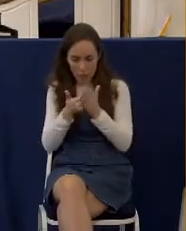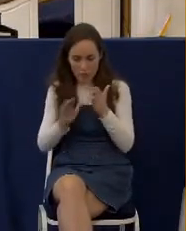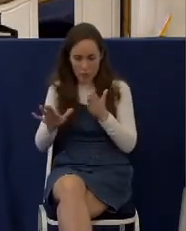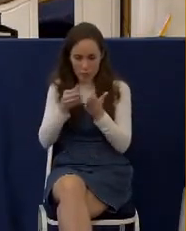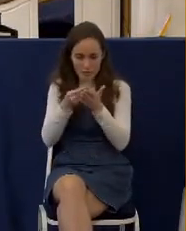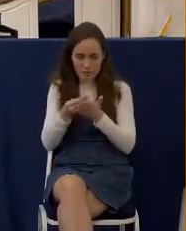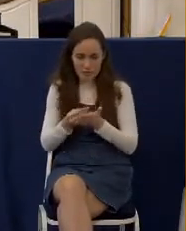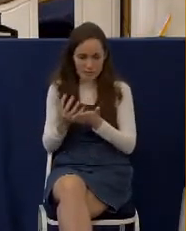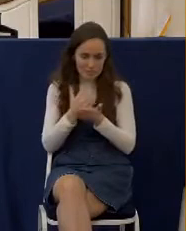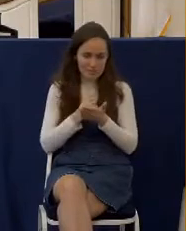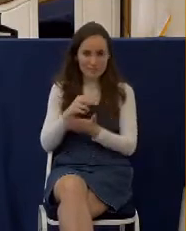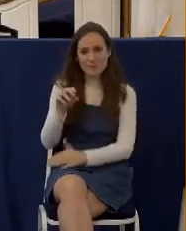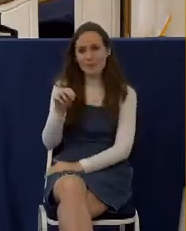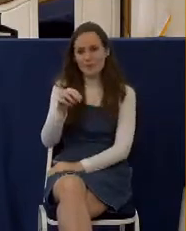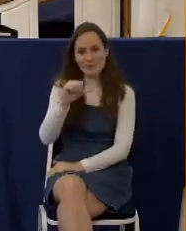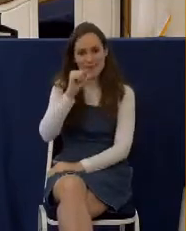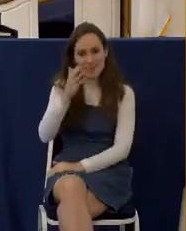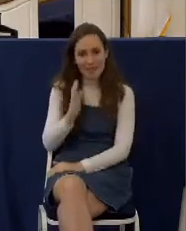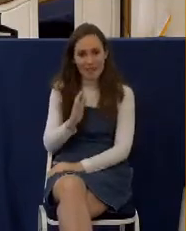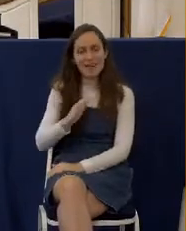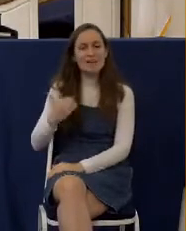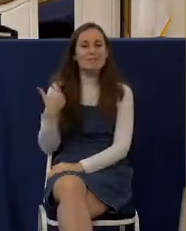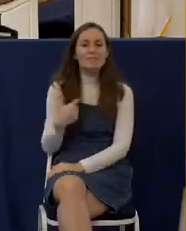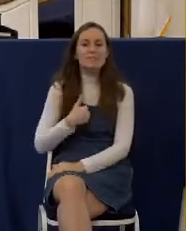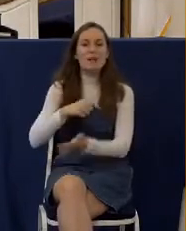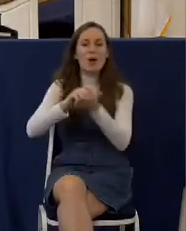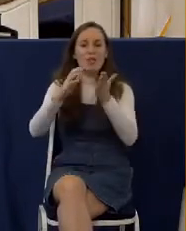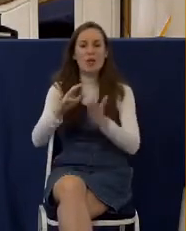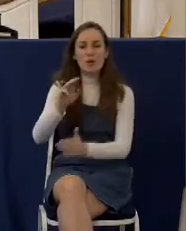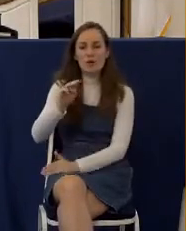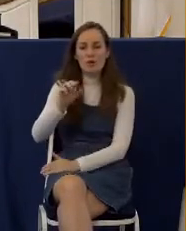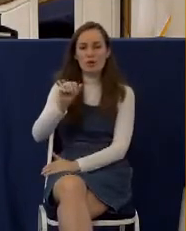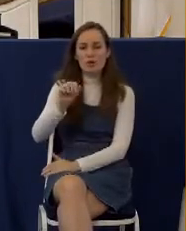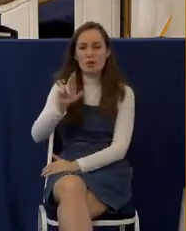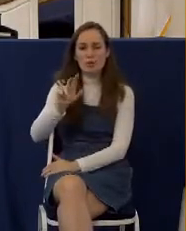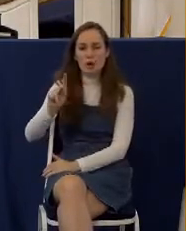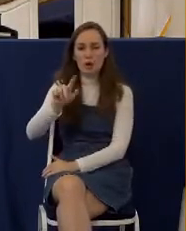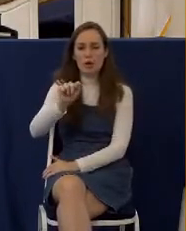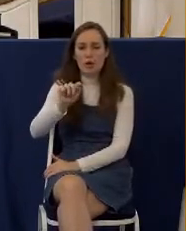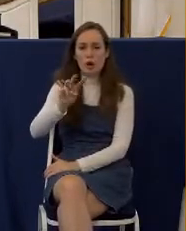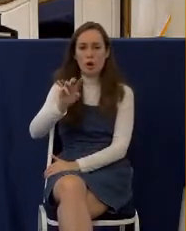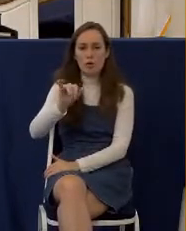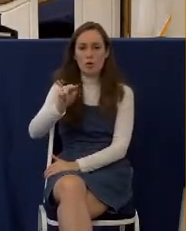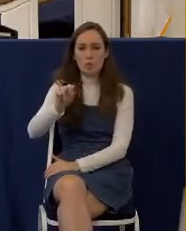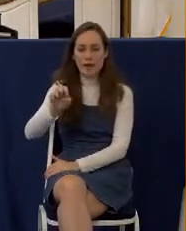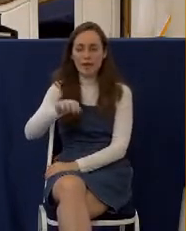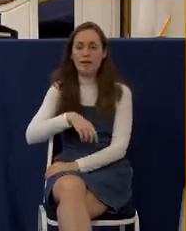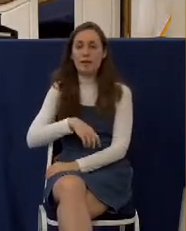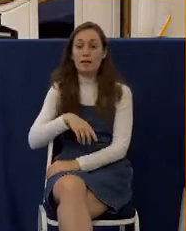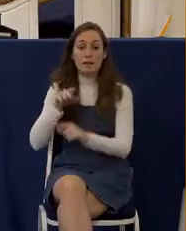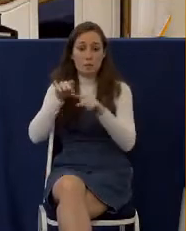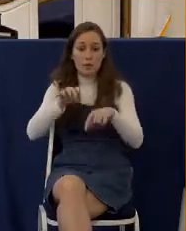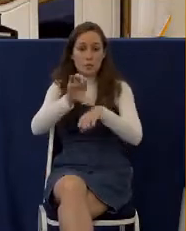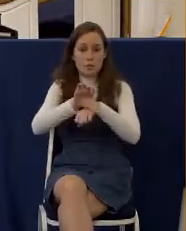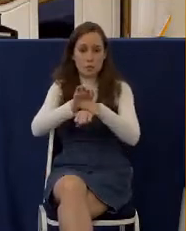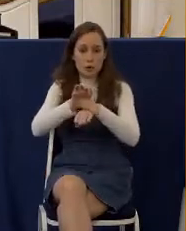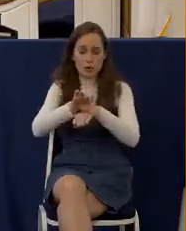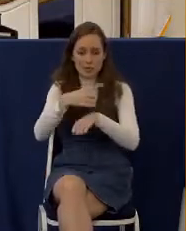Reminds me of Mark Twain. Mark Twain once said he went to a church and he was stirred after a sermon to give. And after the